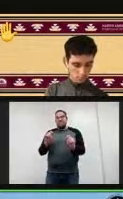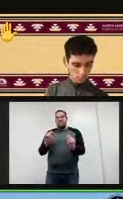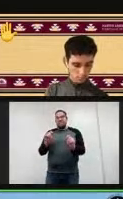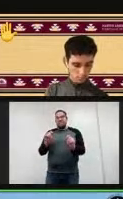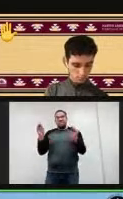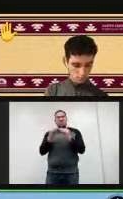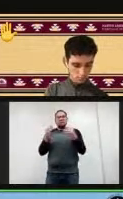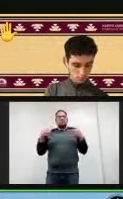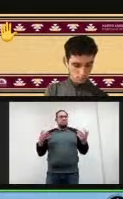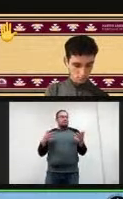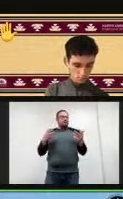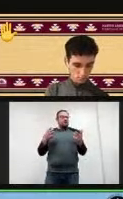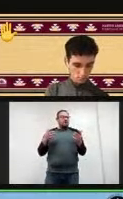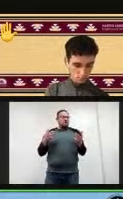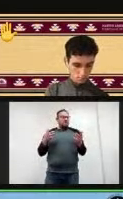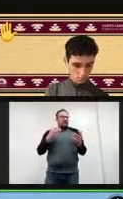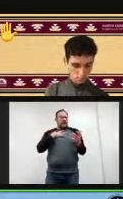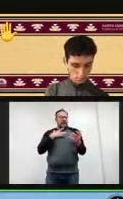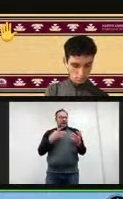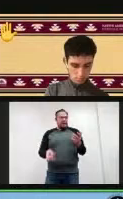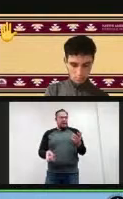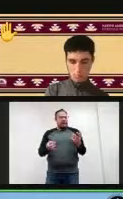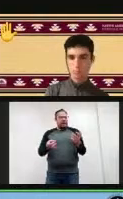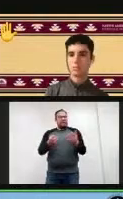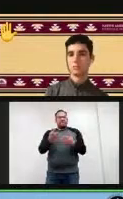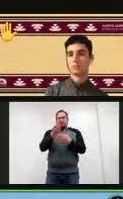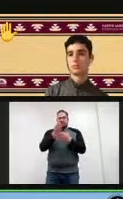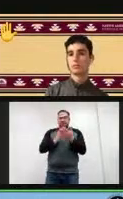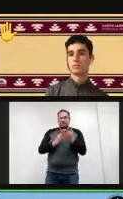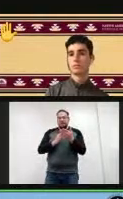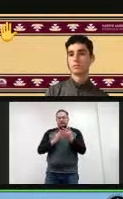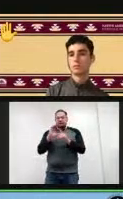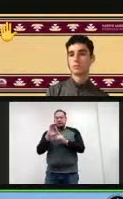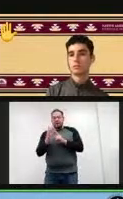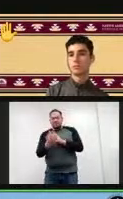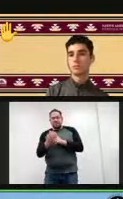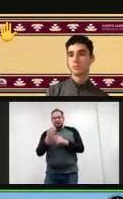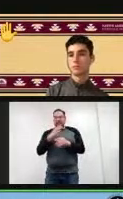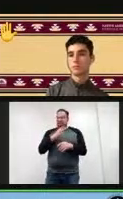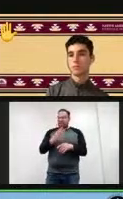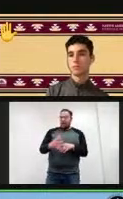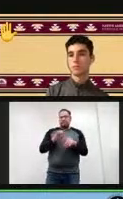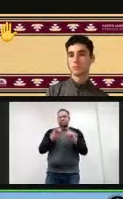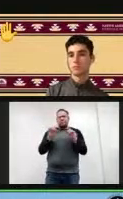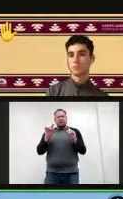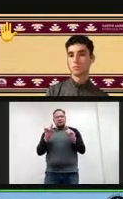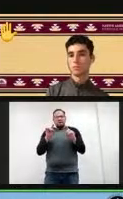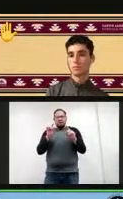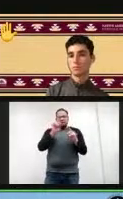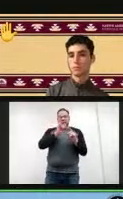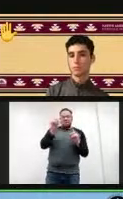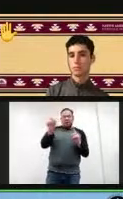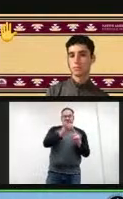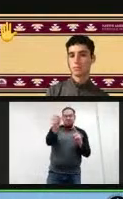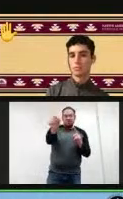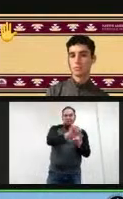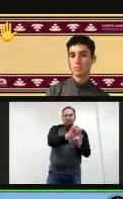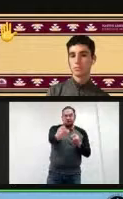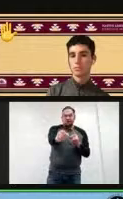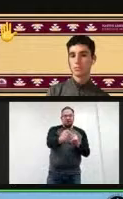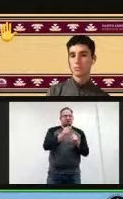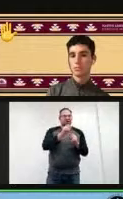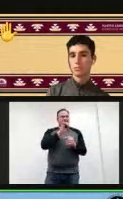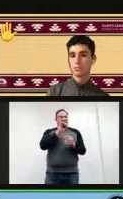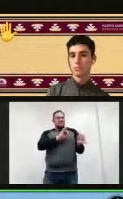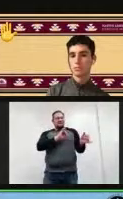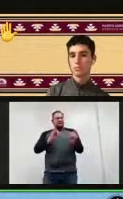you know, even I like the way cultural humility is also fine, but even cross-culturally or within the same thing, just